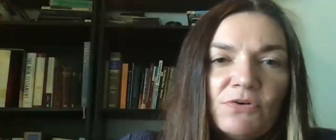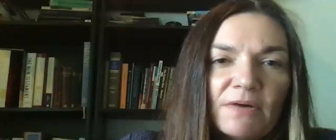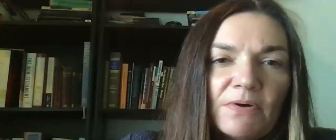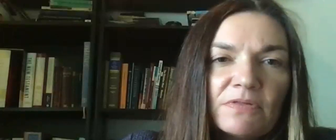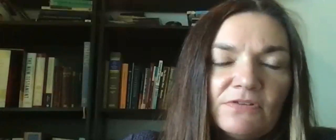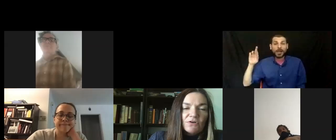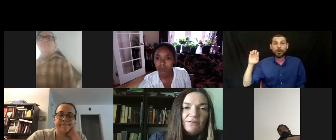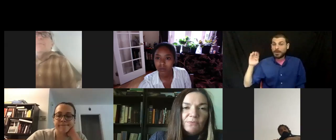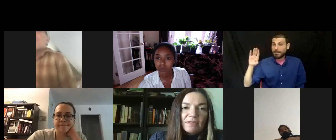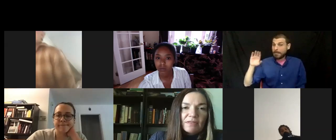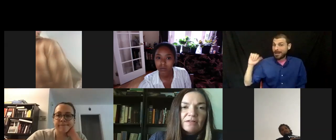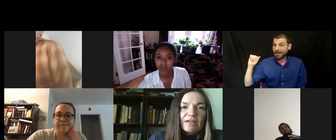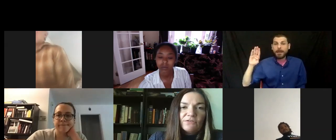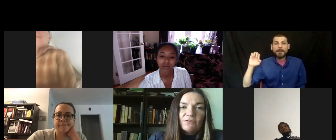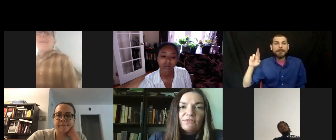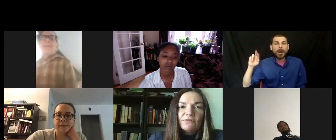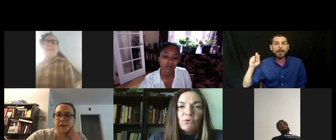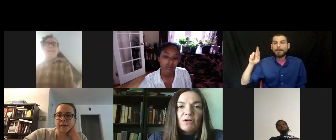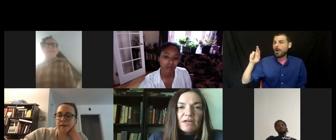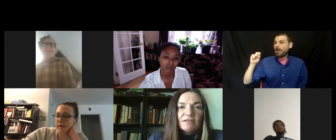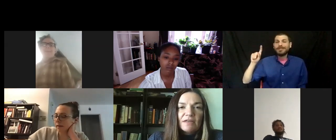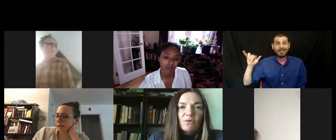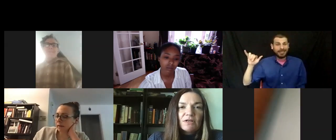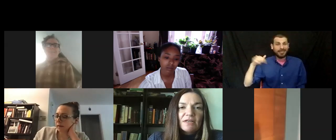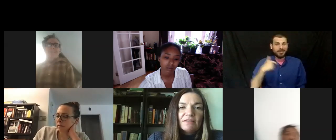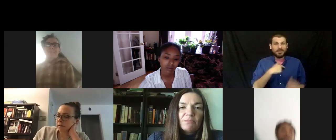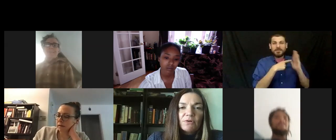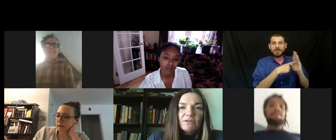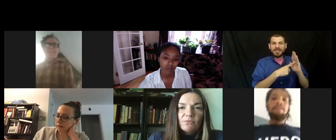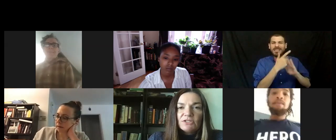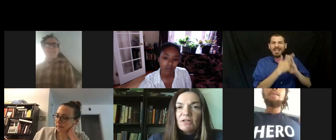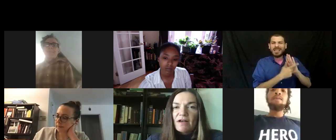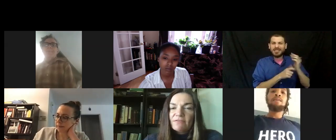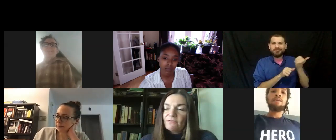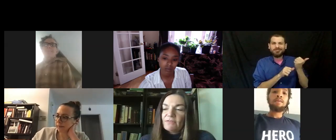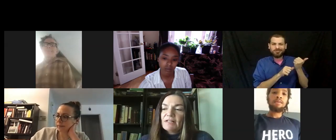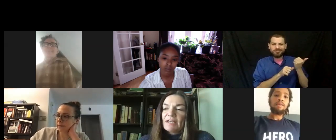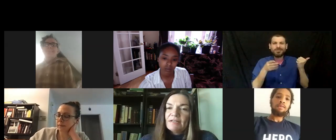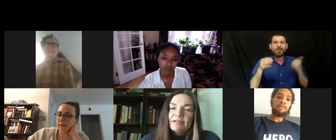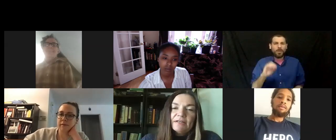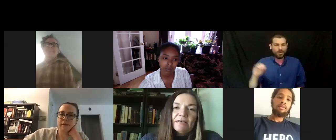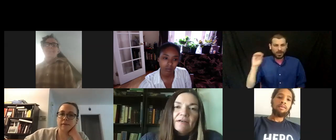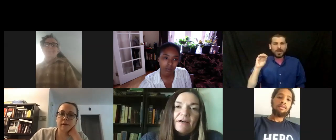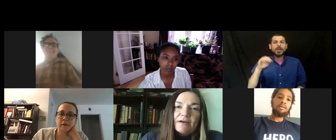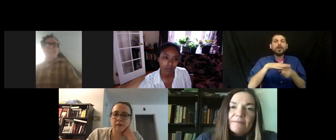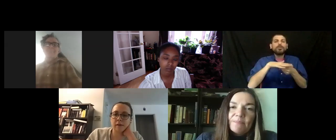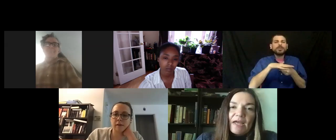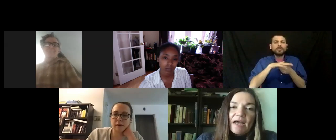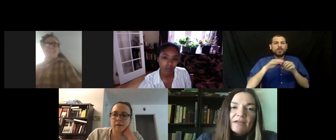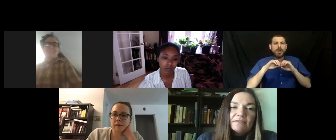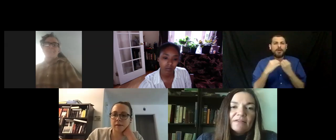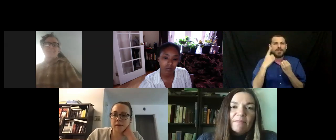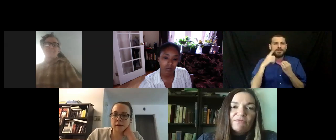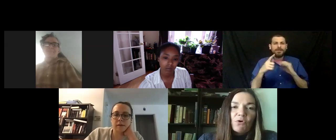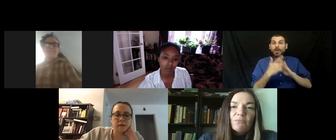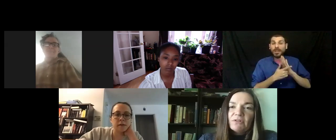Babarski, who are both attorneys with Legal Aid Services of Oregon. They work in the Portland Regional Office of Legal Aid.